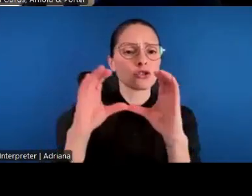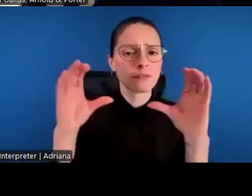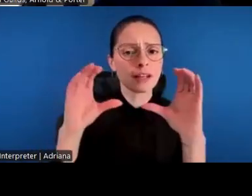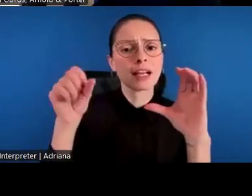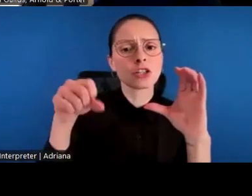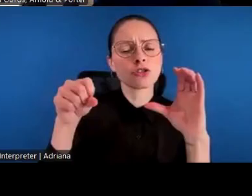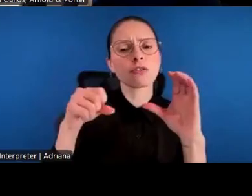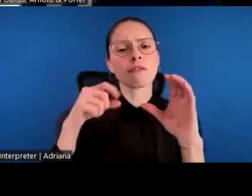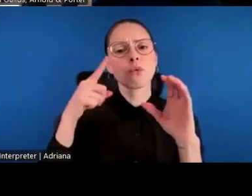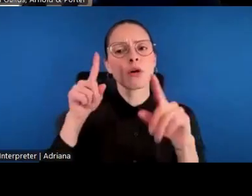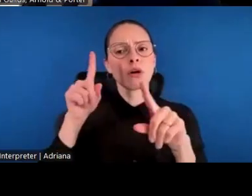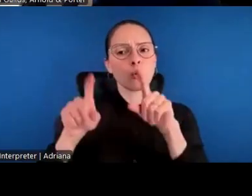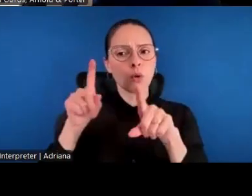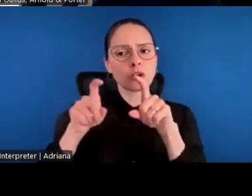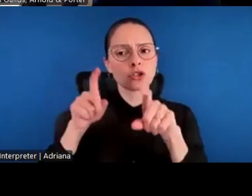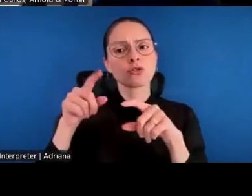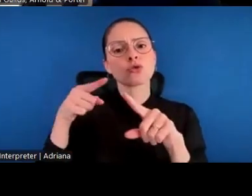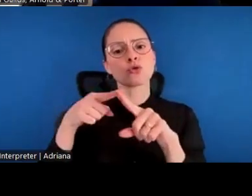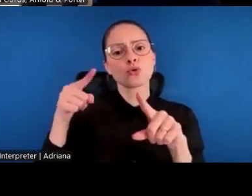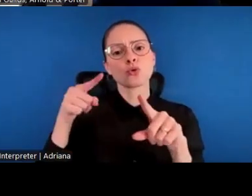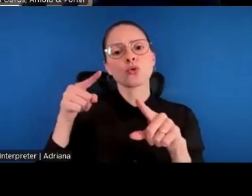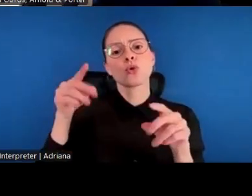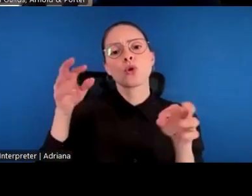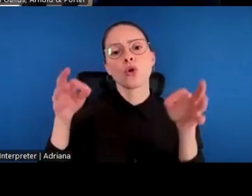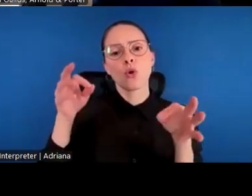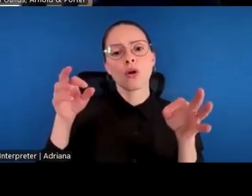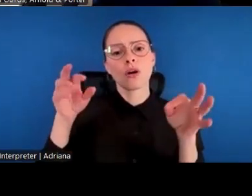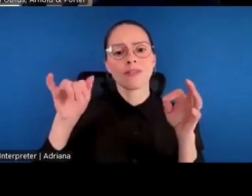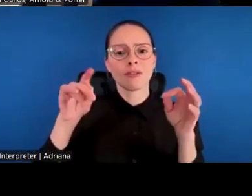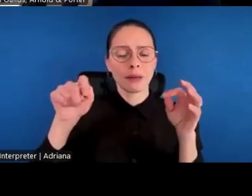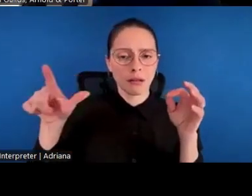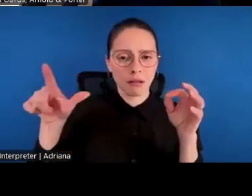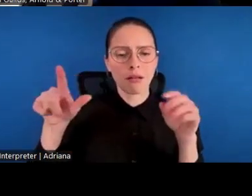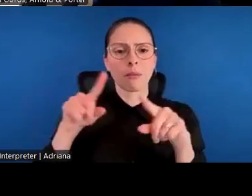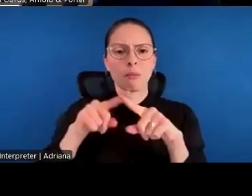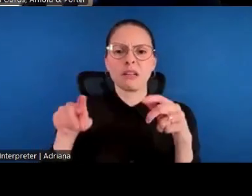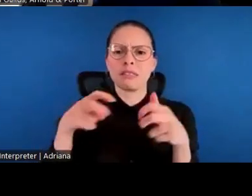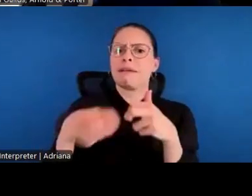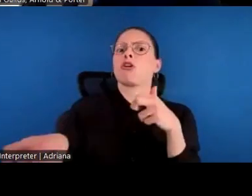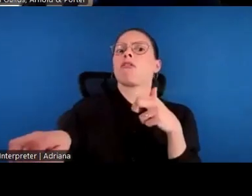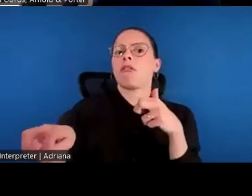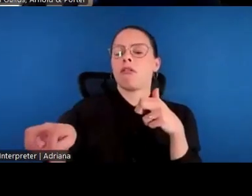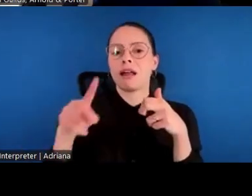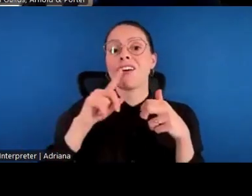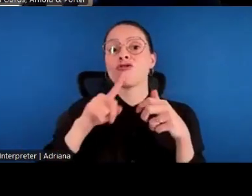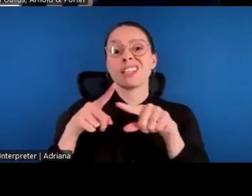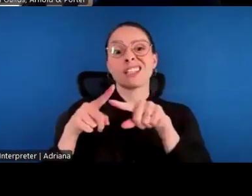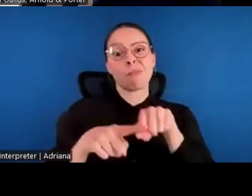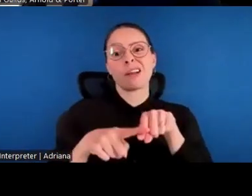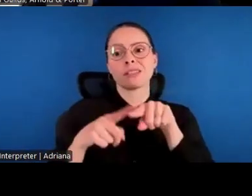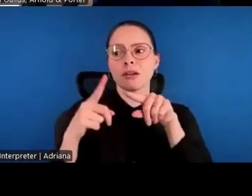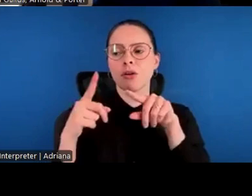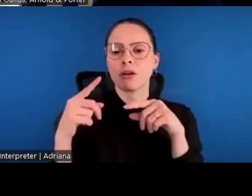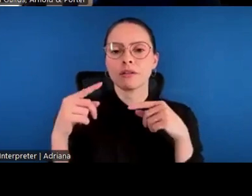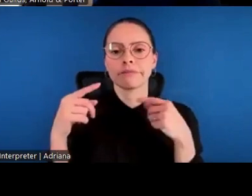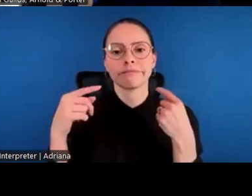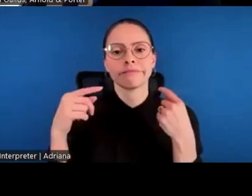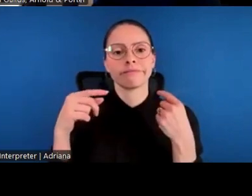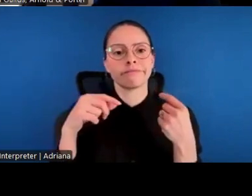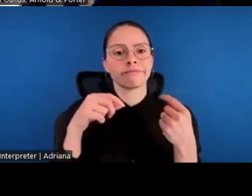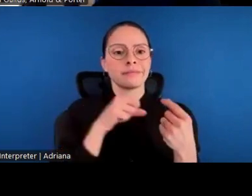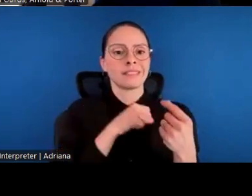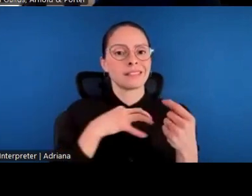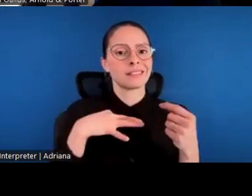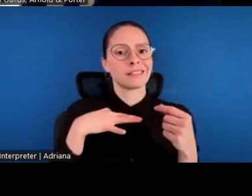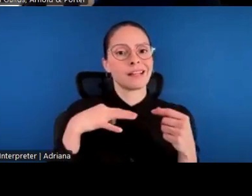of questions to the Court of Appeals, but it is extremely difficult and relies upon the staff judge advocate